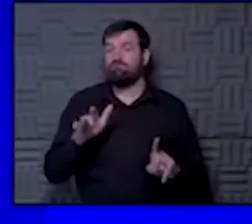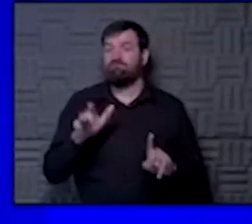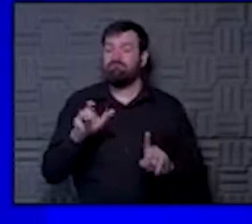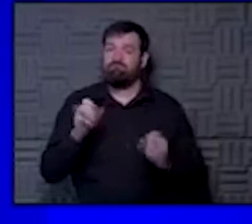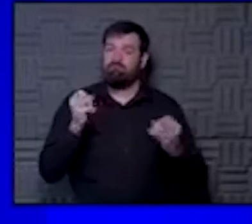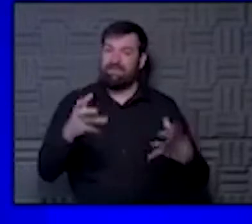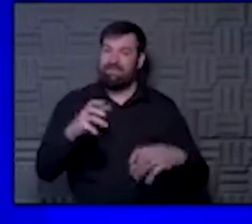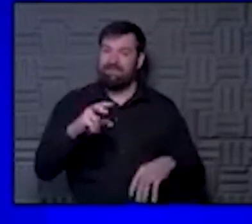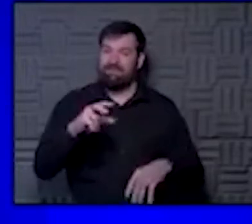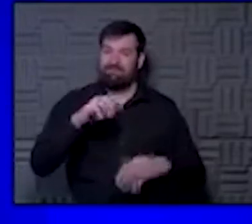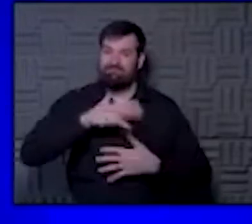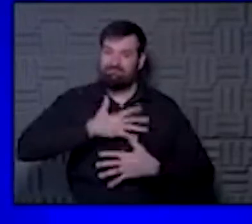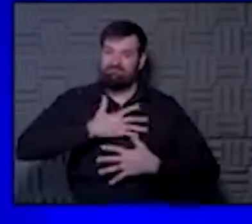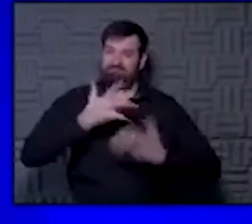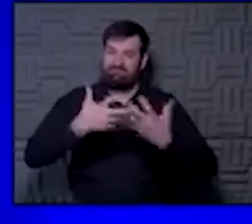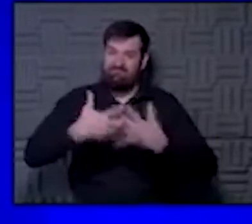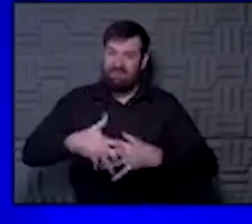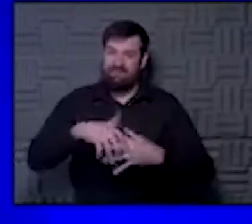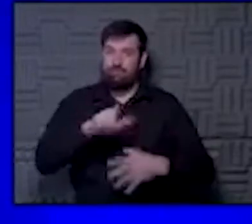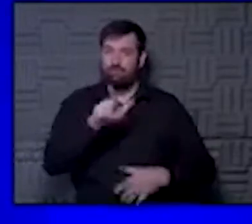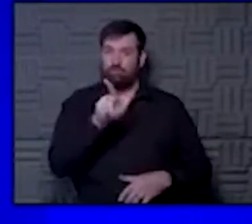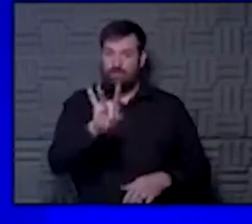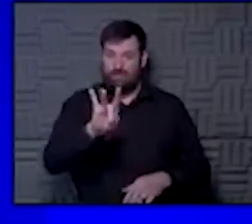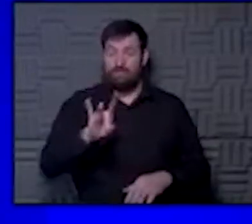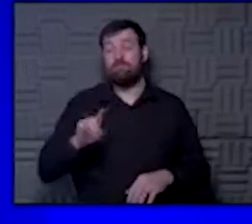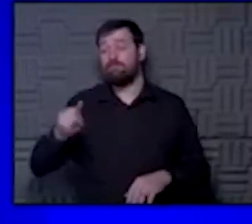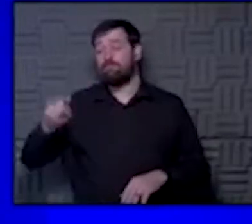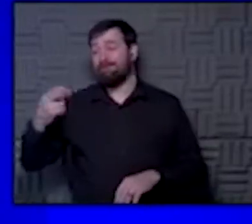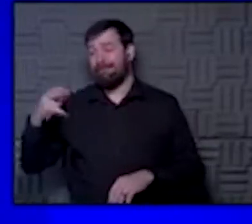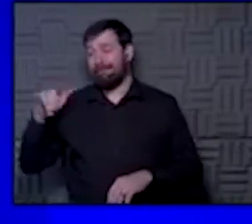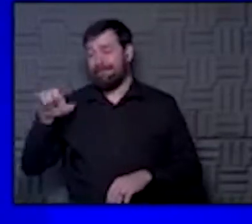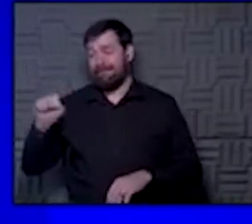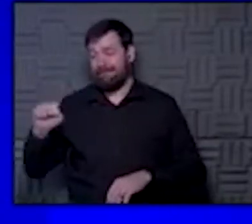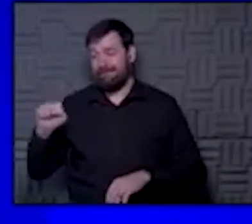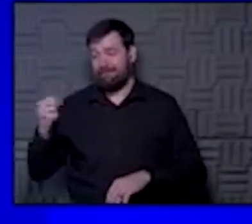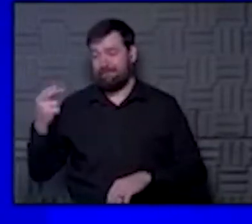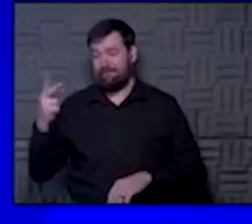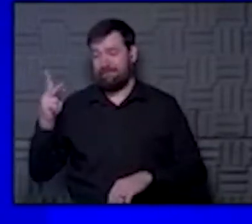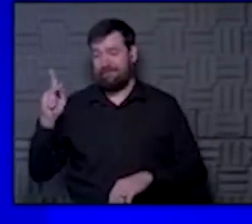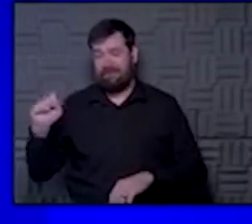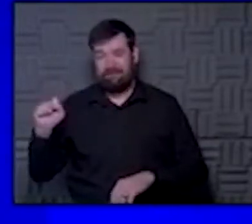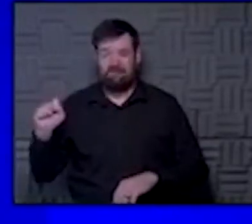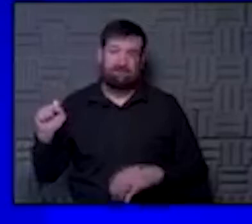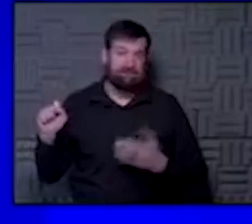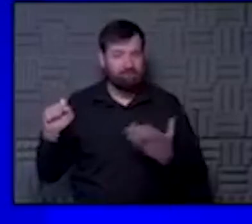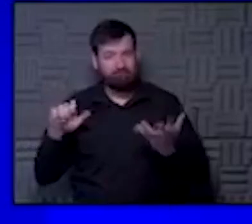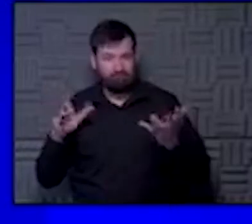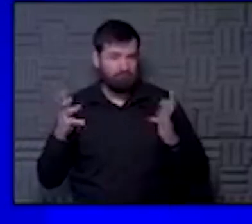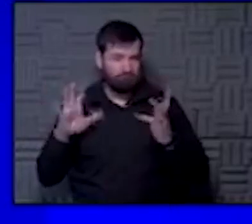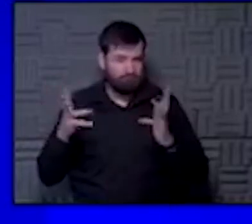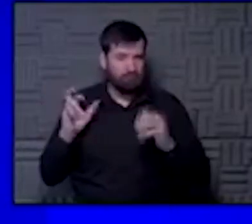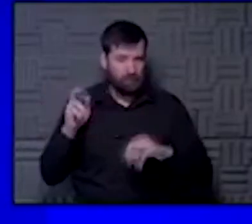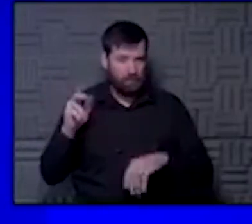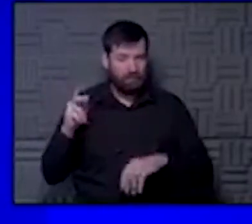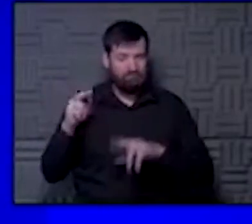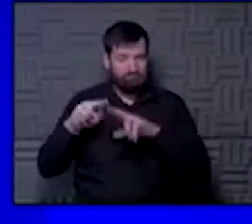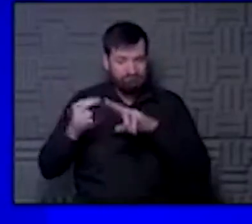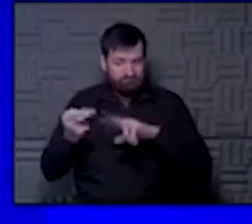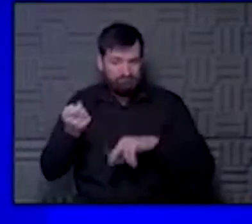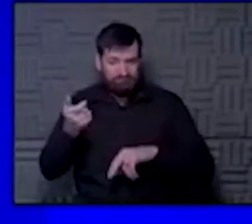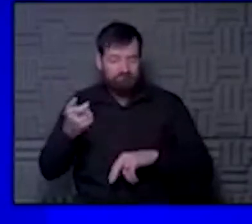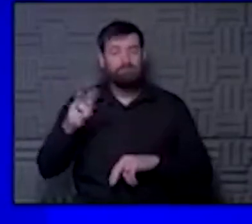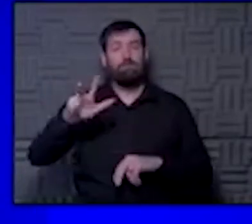the ventilator at 28 as well. Hays is doing okay. You know, they haven't gone up. We did see them fairly high. They went down a little bit. They